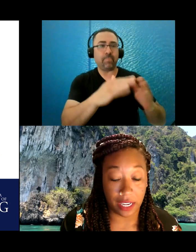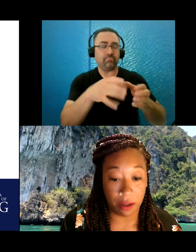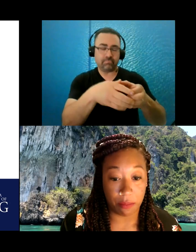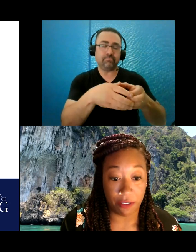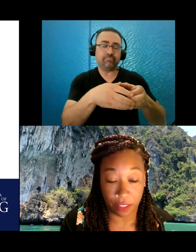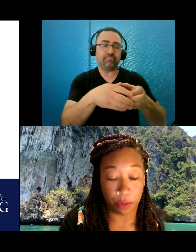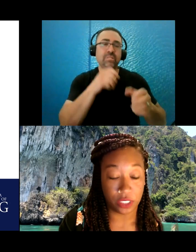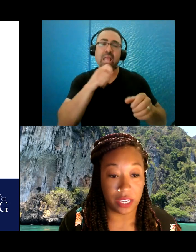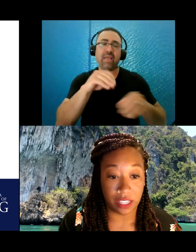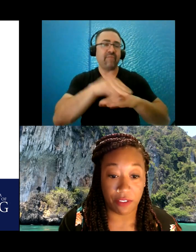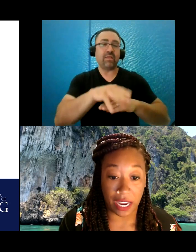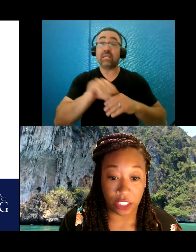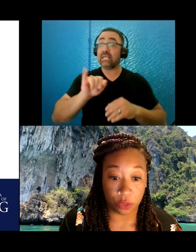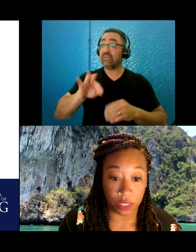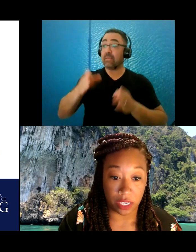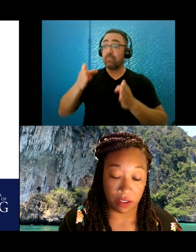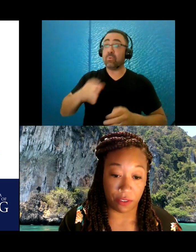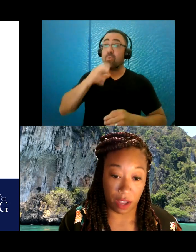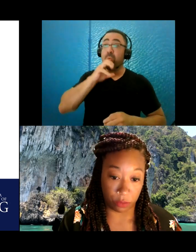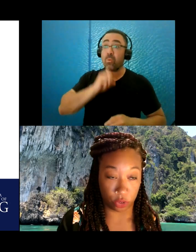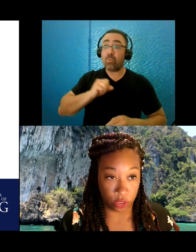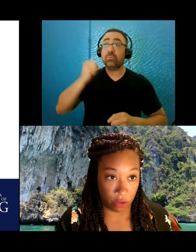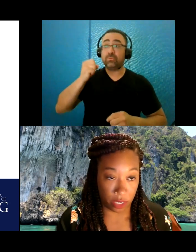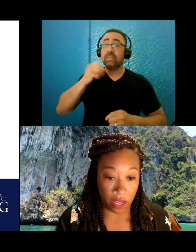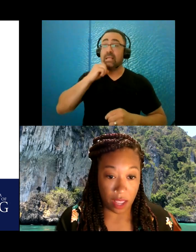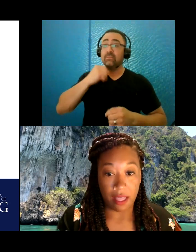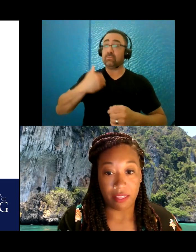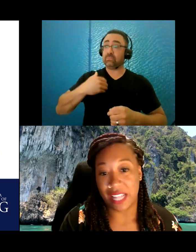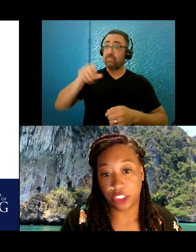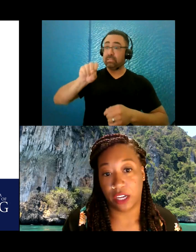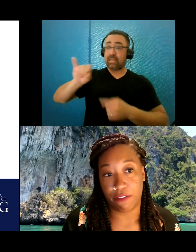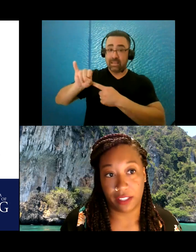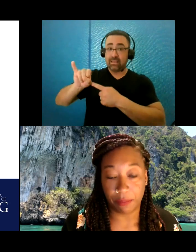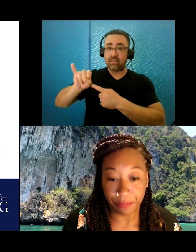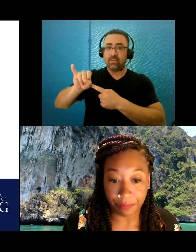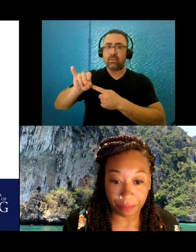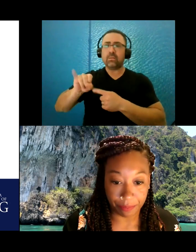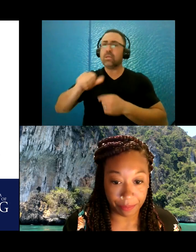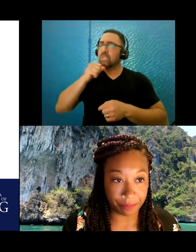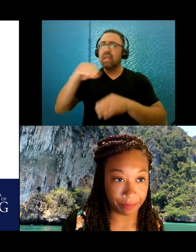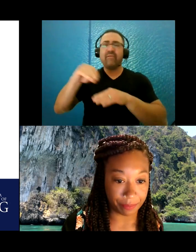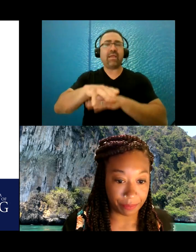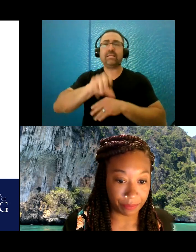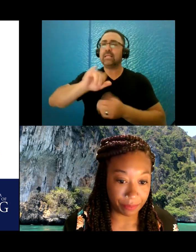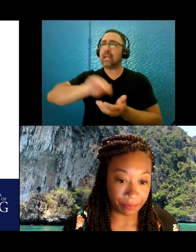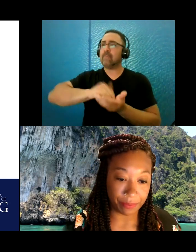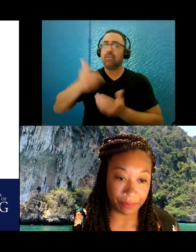affect, if the person is of age to receive Social Security, then that should not affect them.